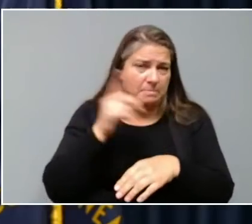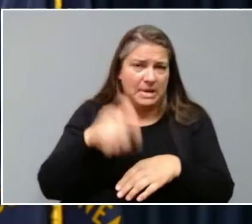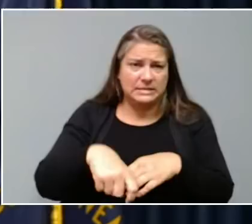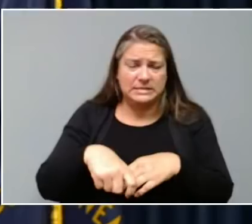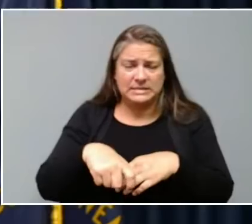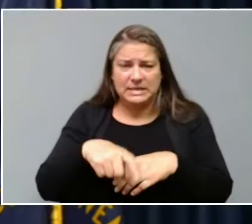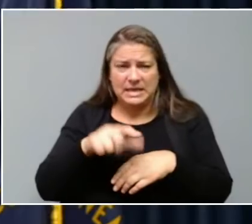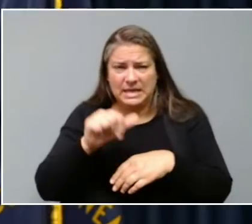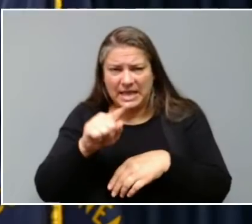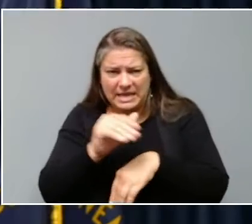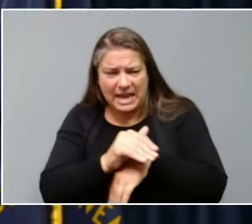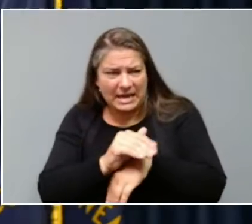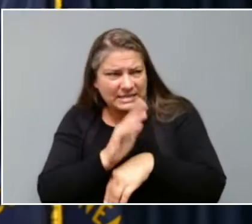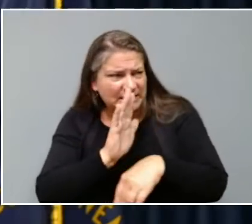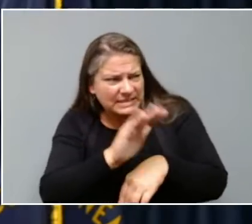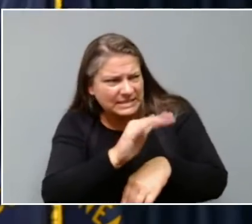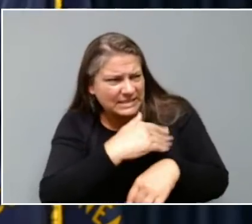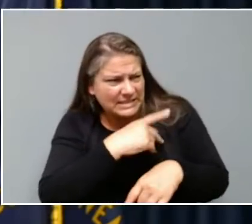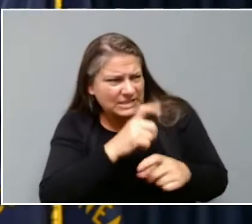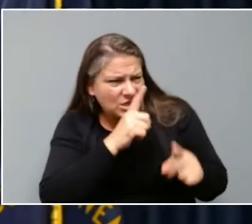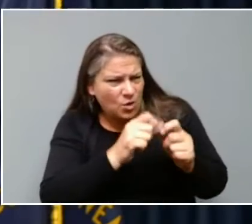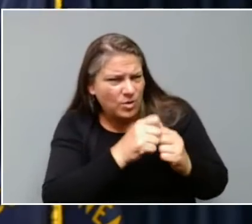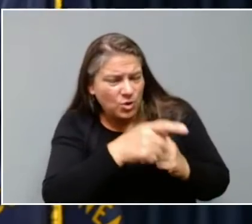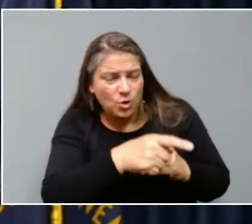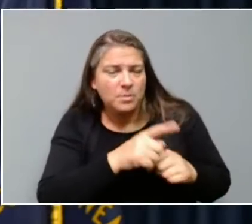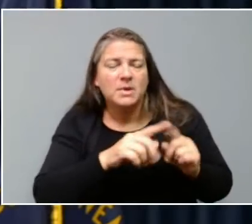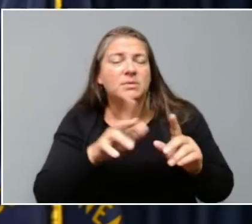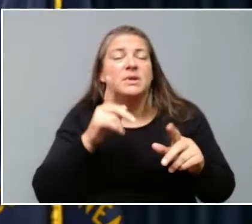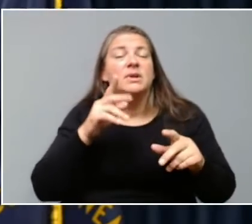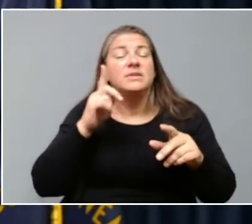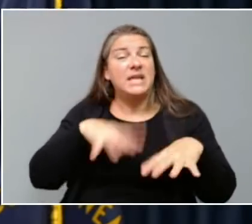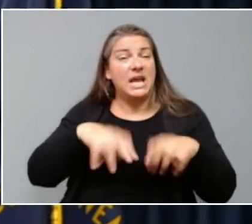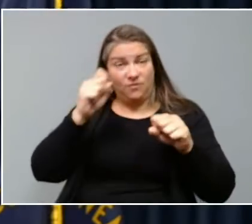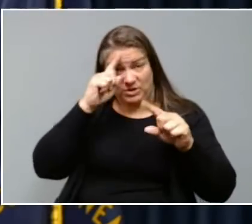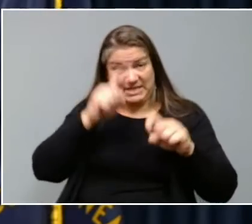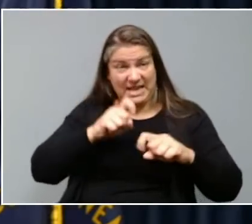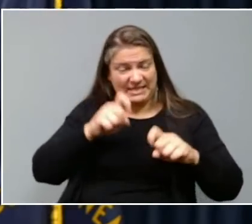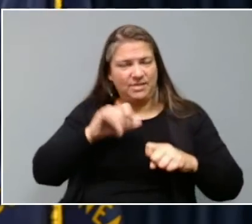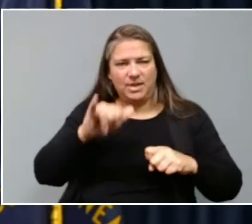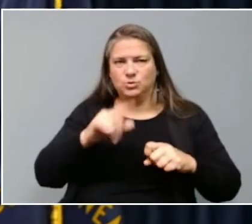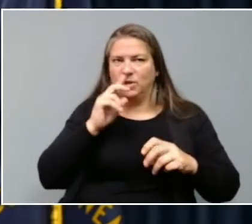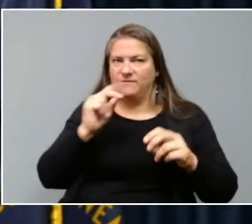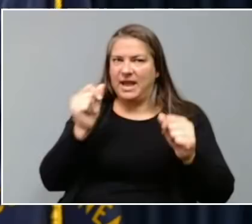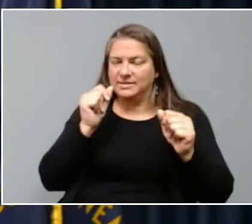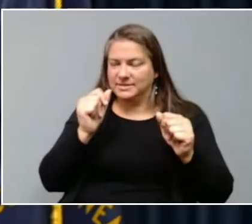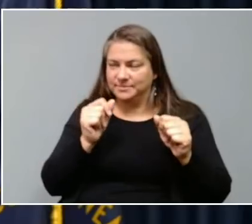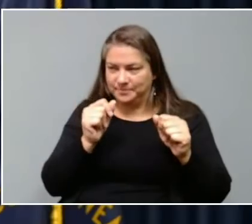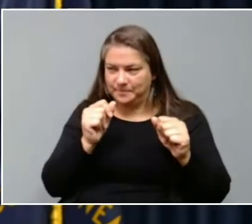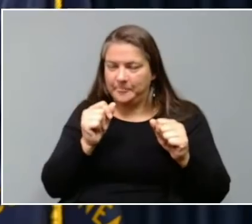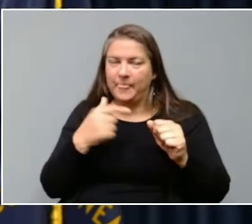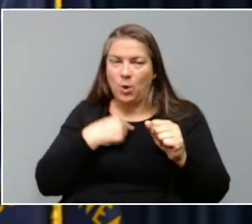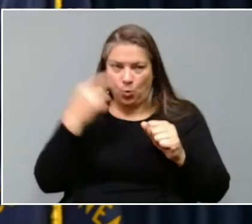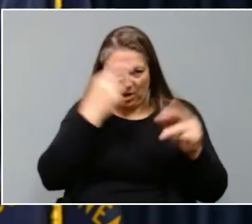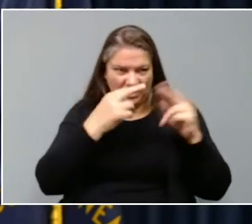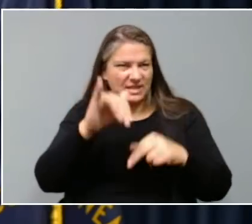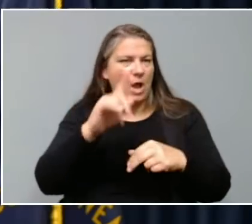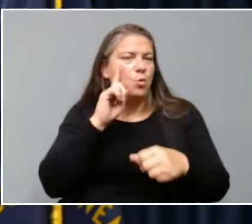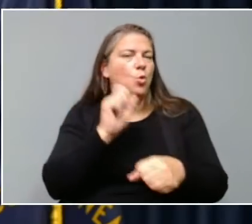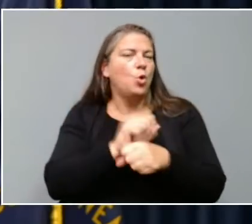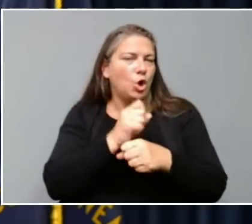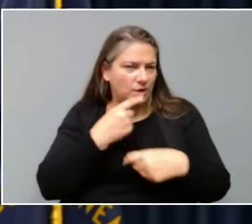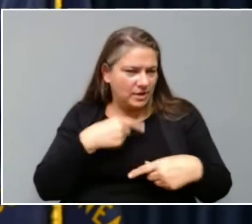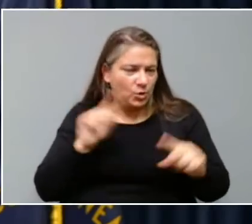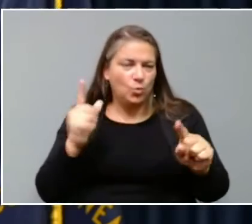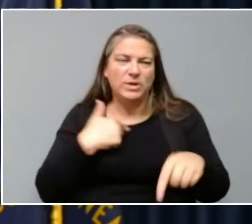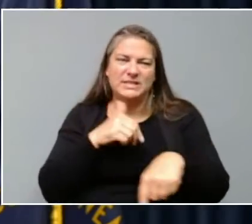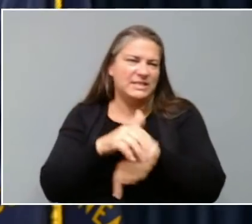those conversations. But I'll say taking over testing came together real fast. We realized that it would work, and we deployed it. So I hope